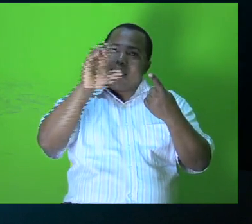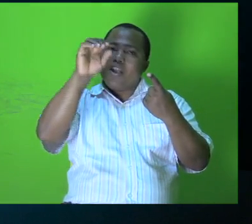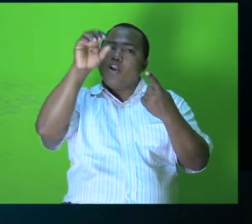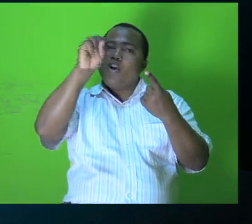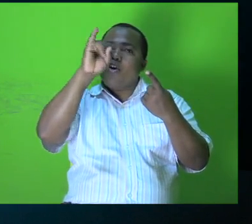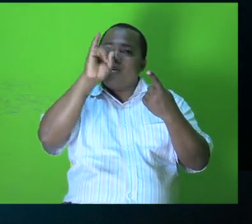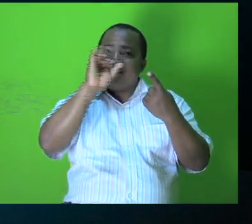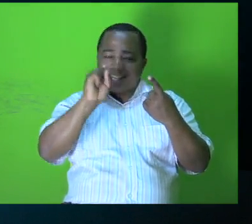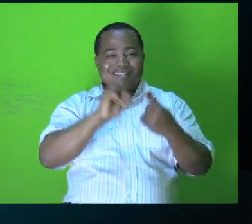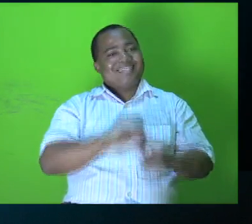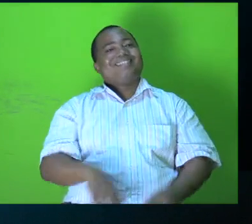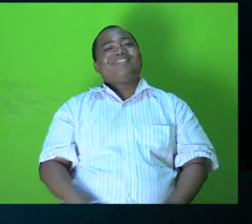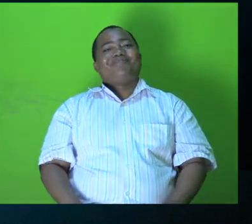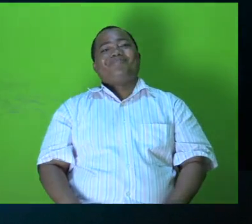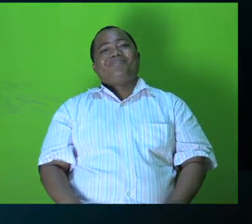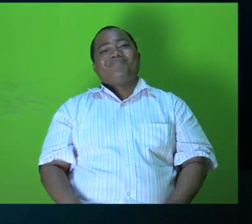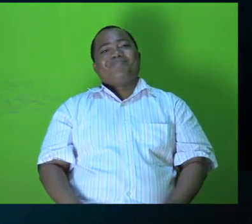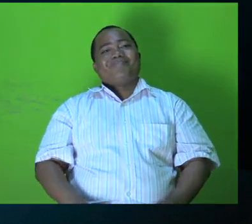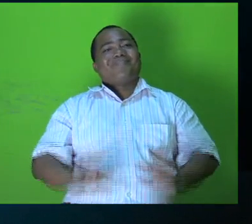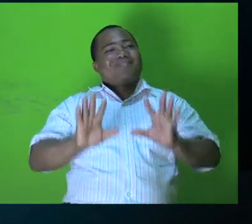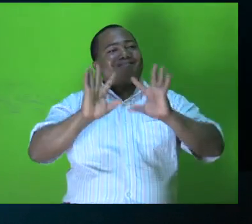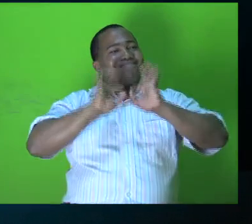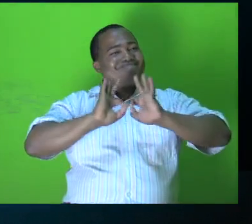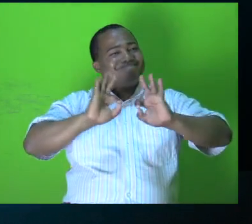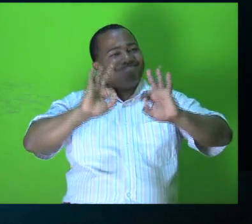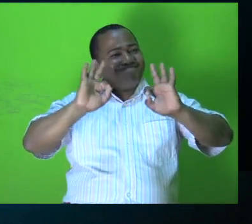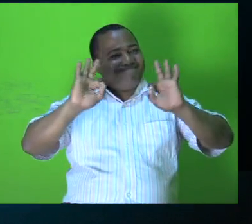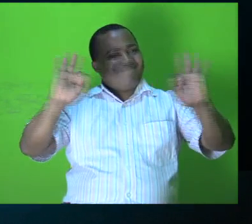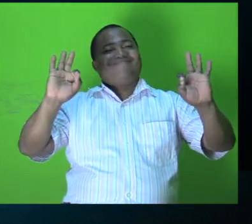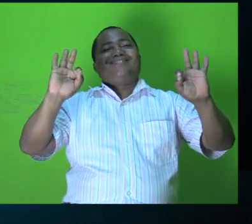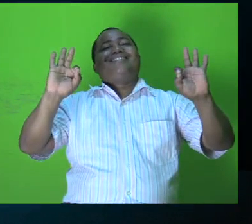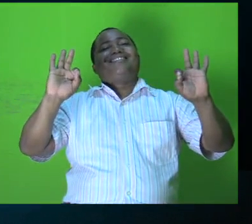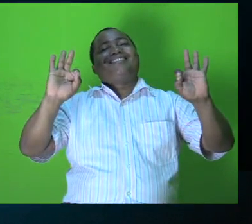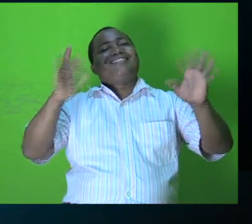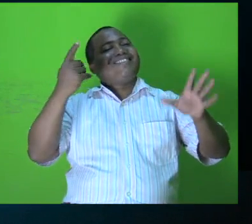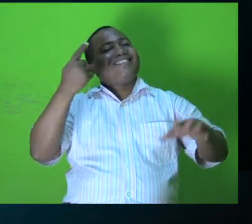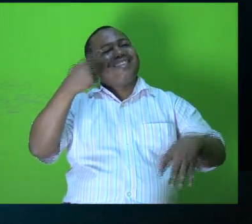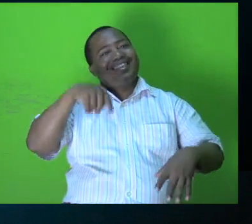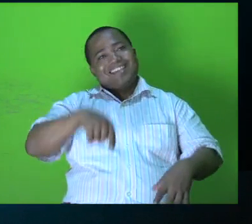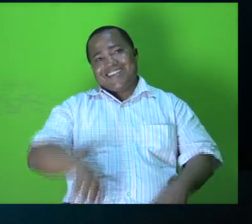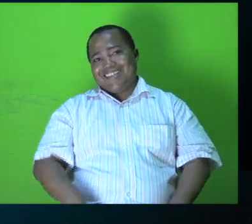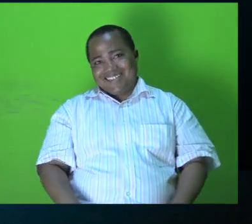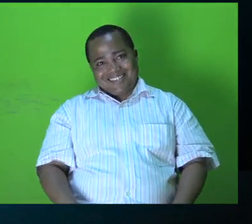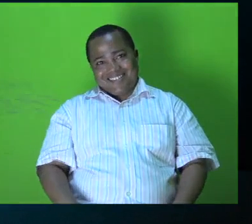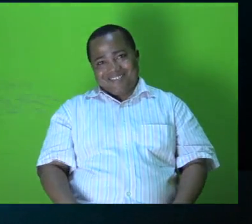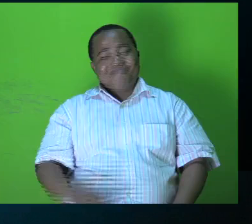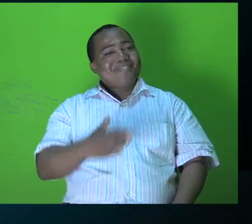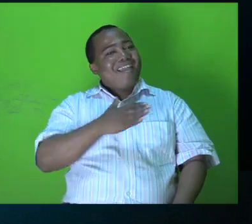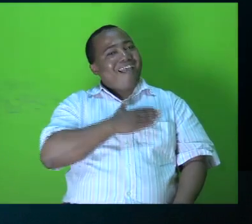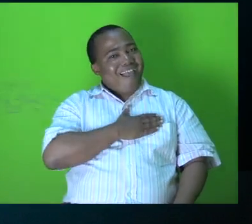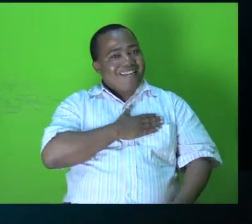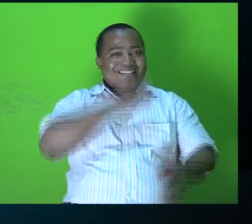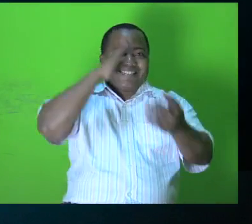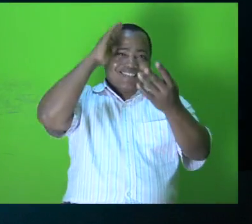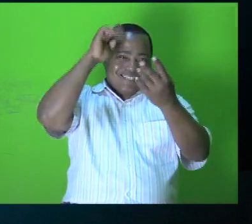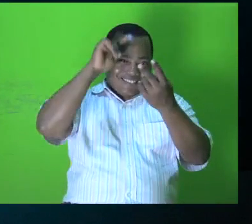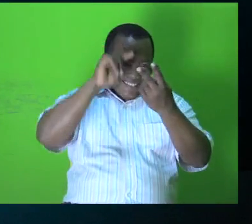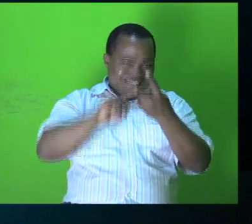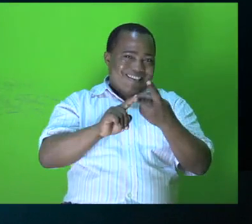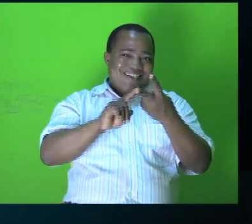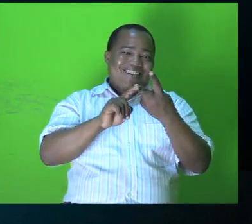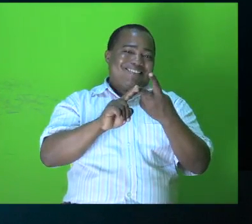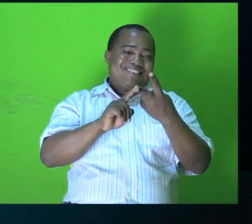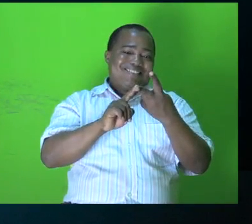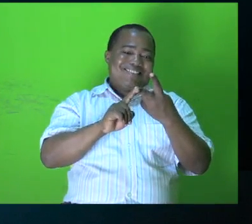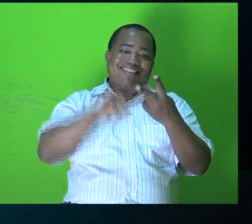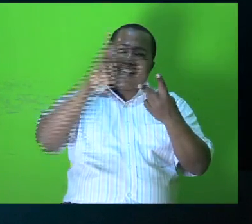Meiosis. Wonderful, my dears. And The second one is